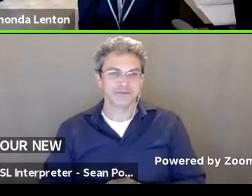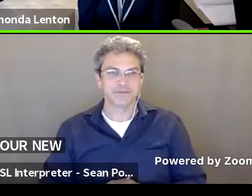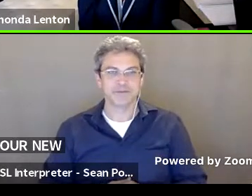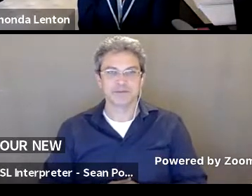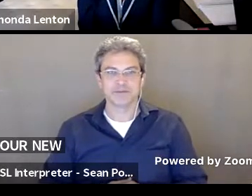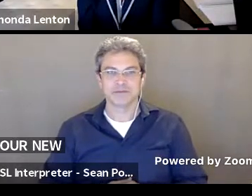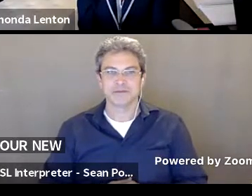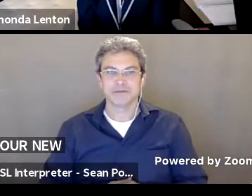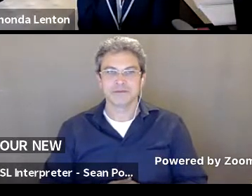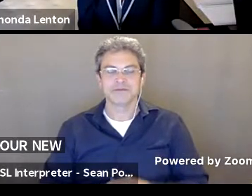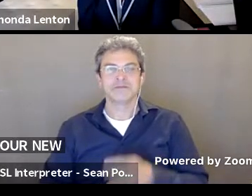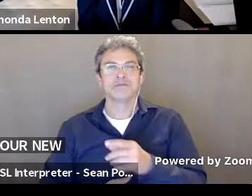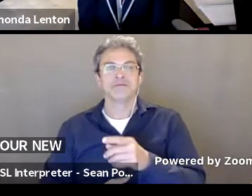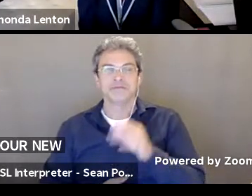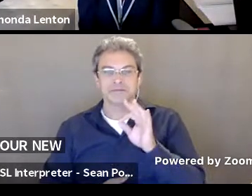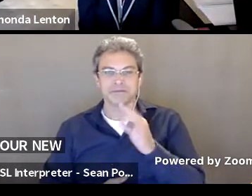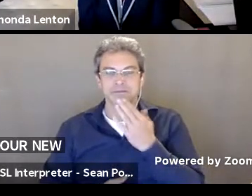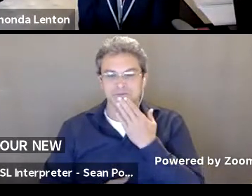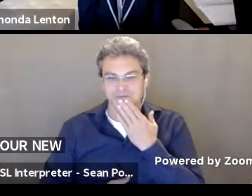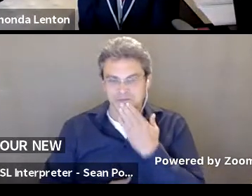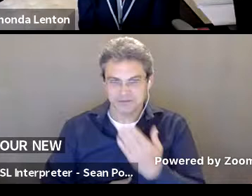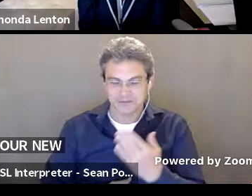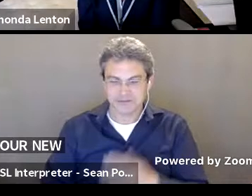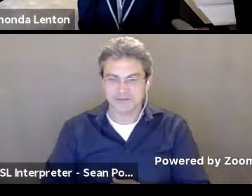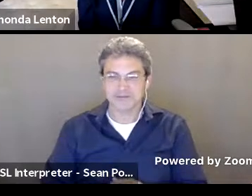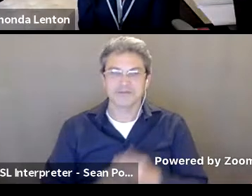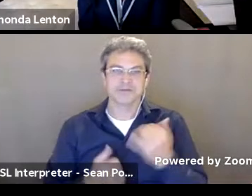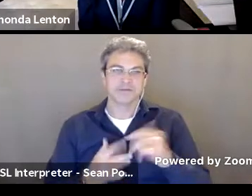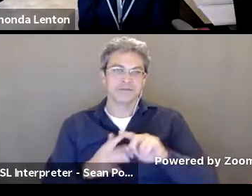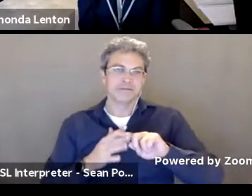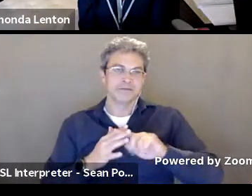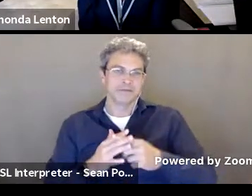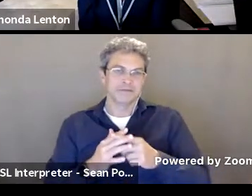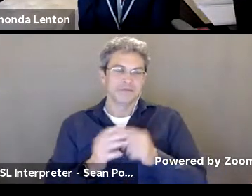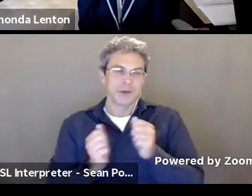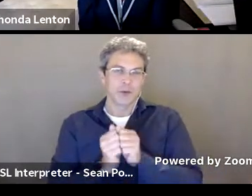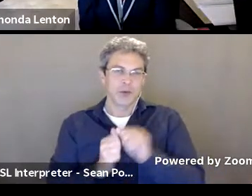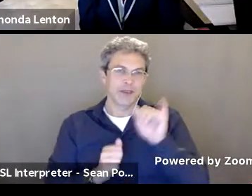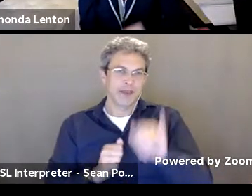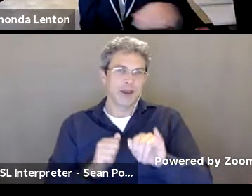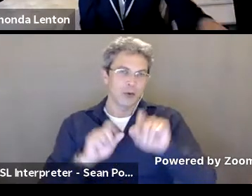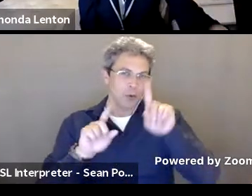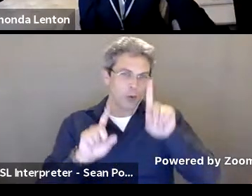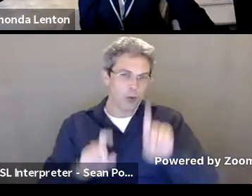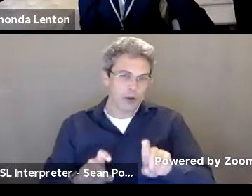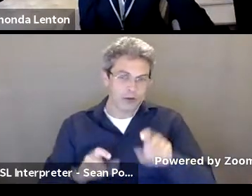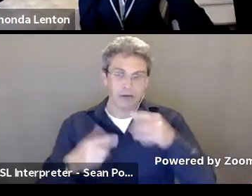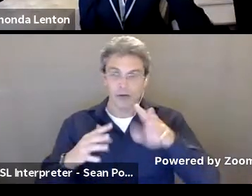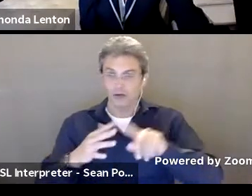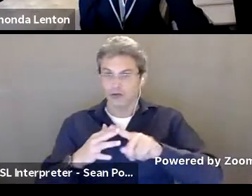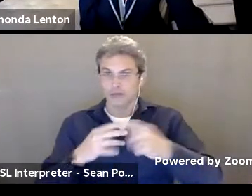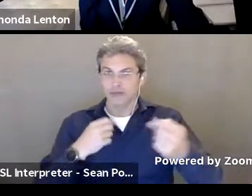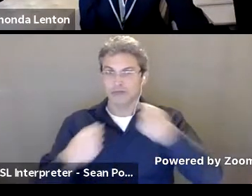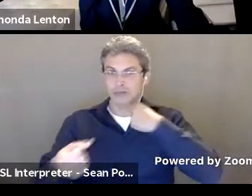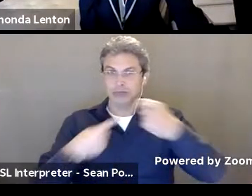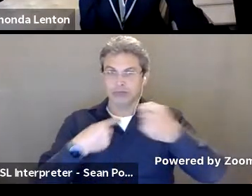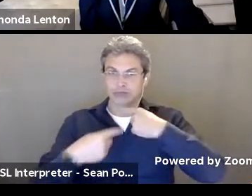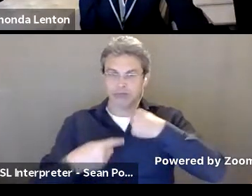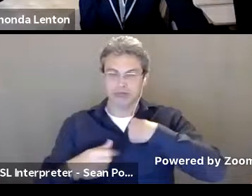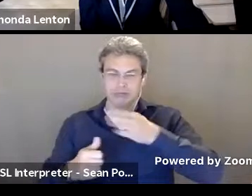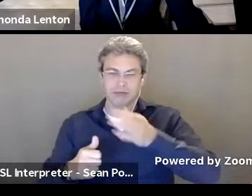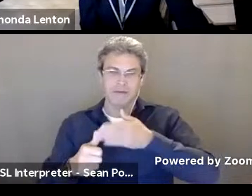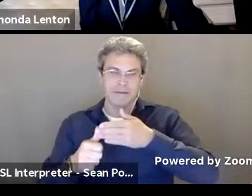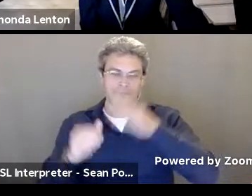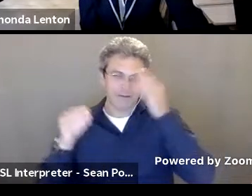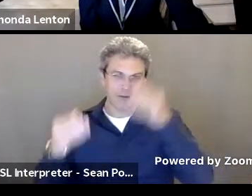Thank you, President Lenton. I think we're going to start with some questions. We have already received a number of questions by email, so I'm going to start with those, and I start